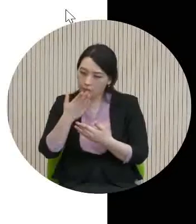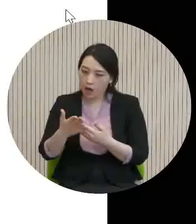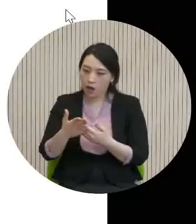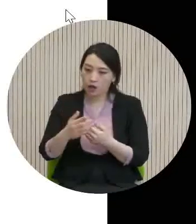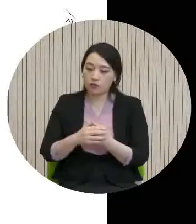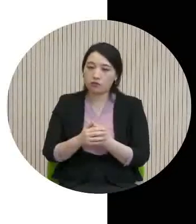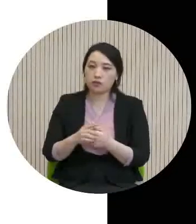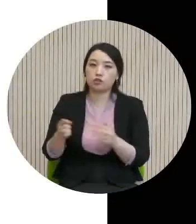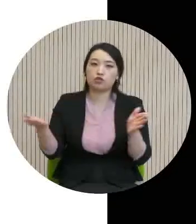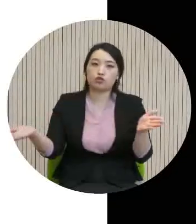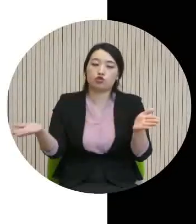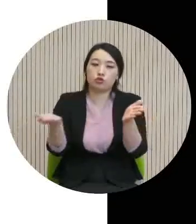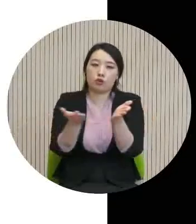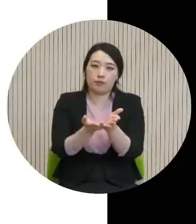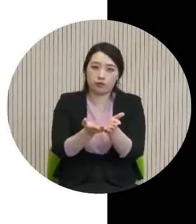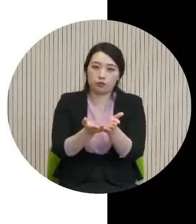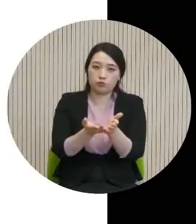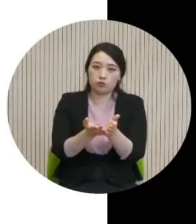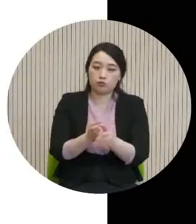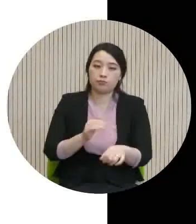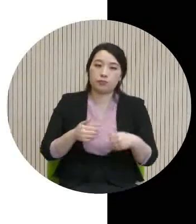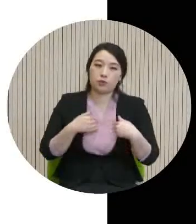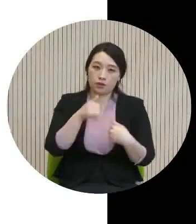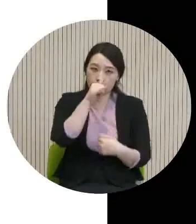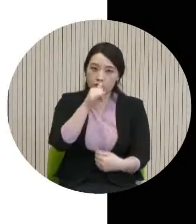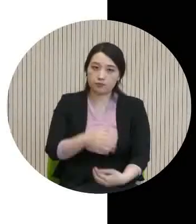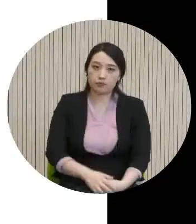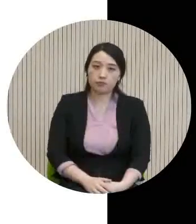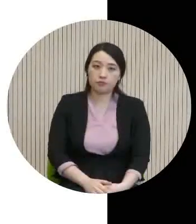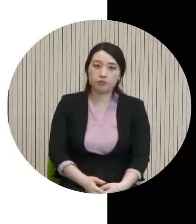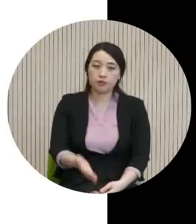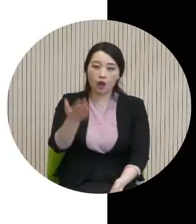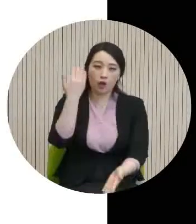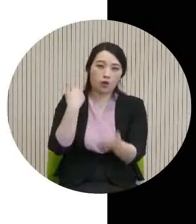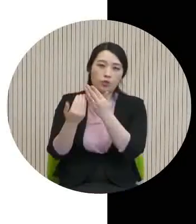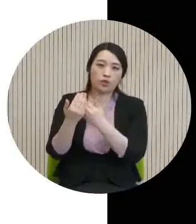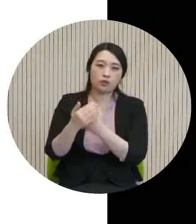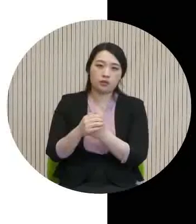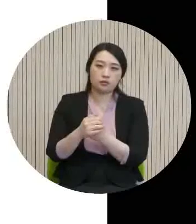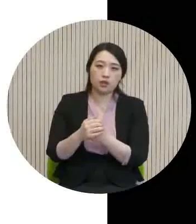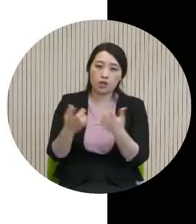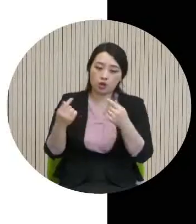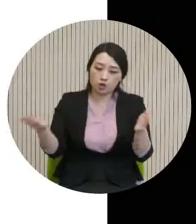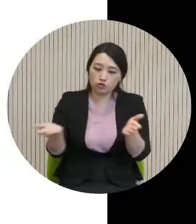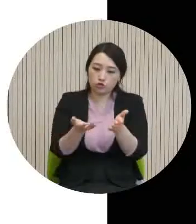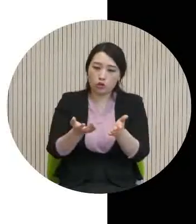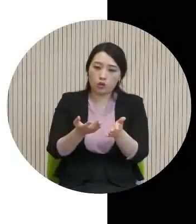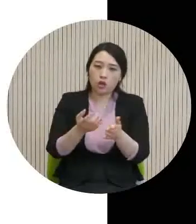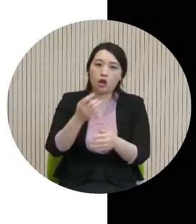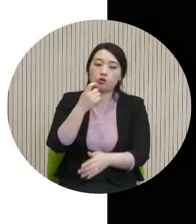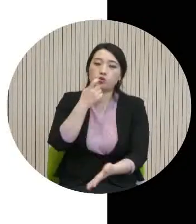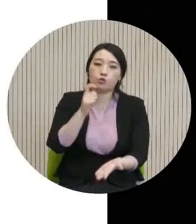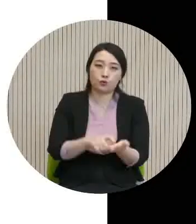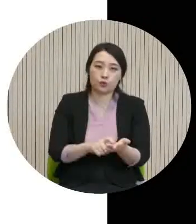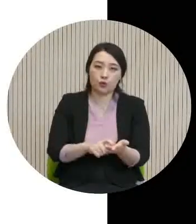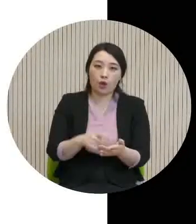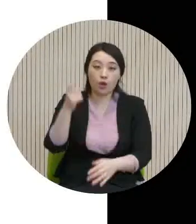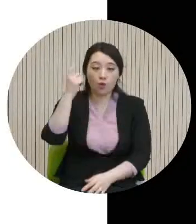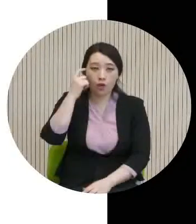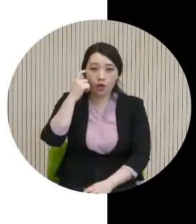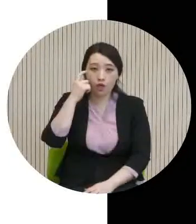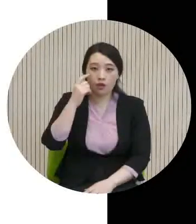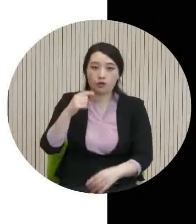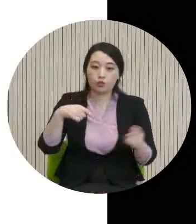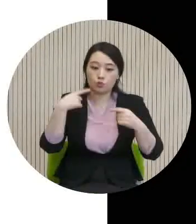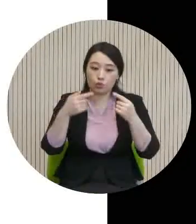It was easy enough to apply these exceptions in the days when we are dealing with a printed book. But nowadays, when